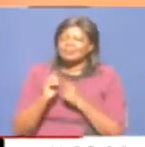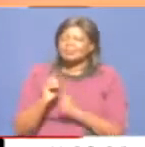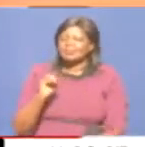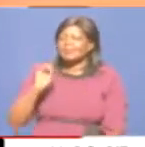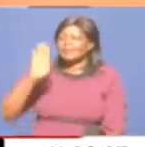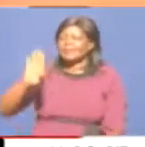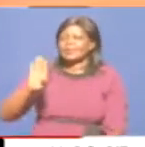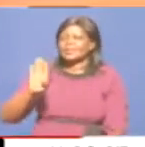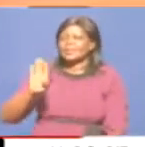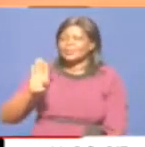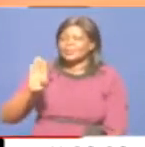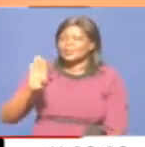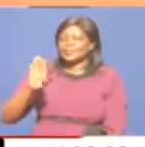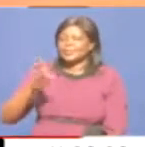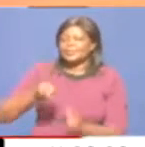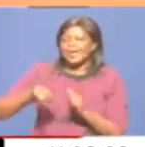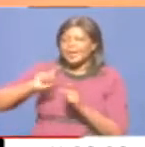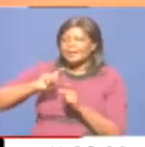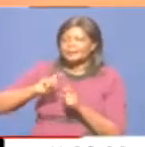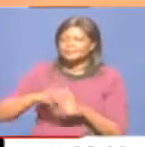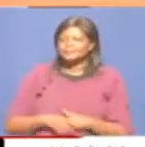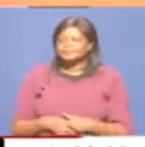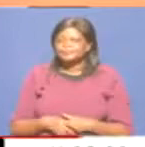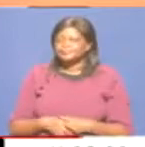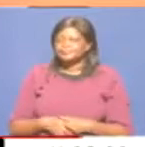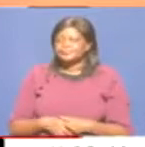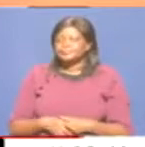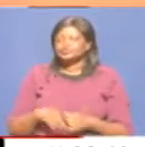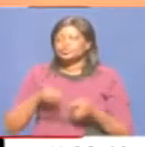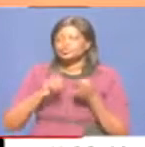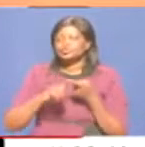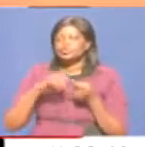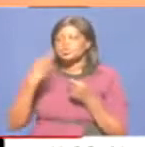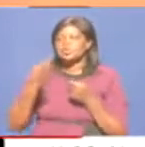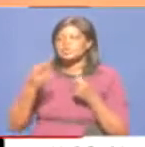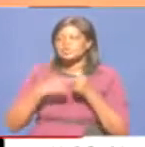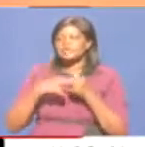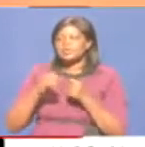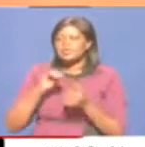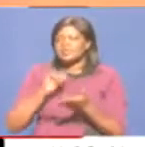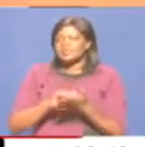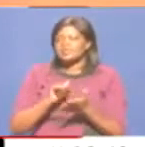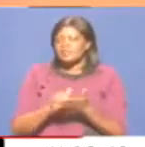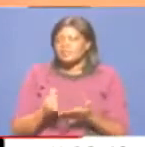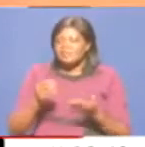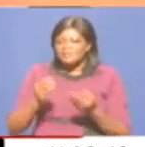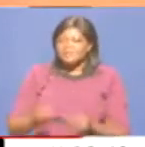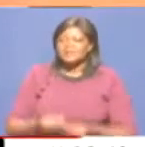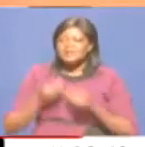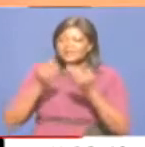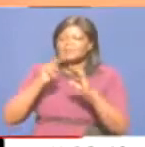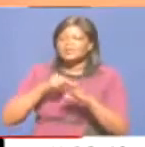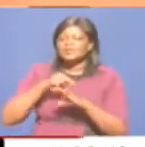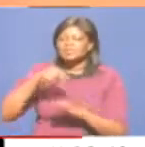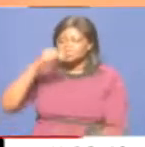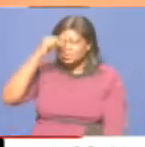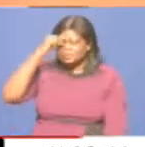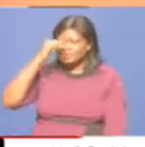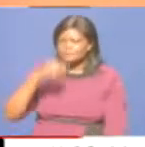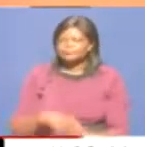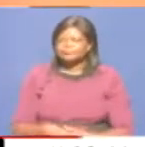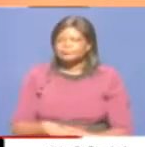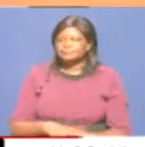380 billion? Yes. In addition to the 370 that the equity share that have been given by national government, I mean the